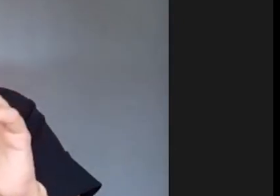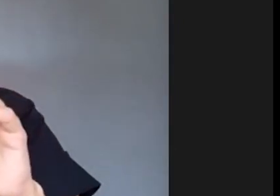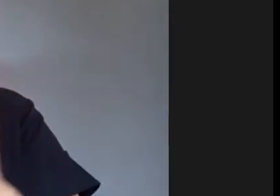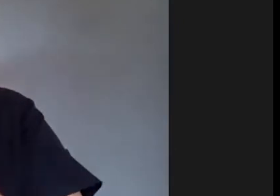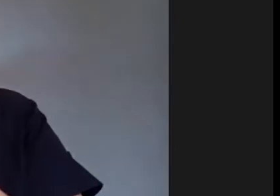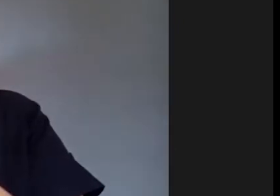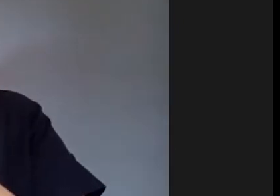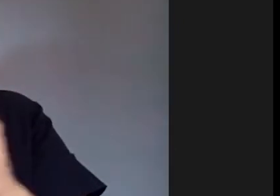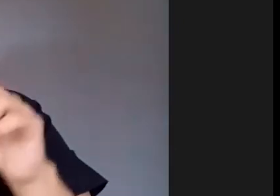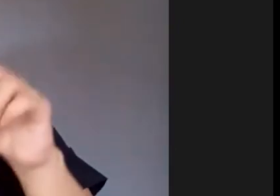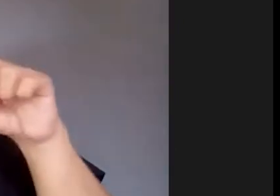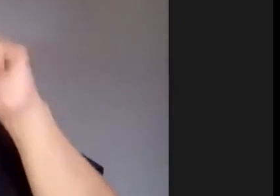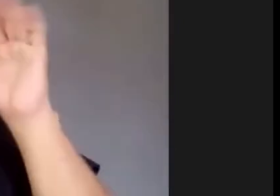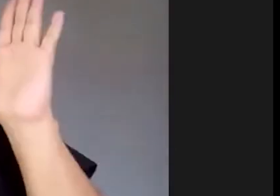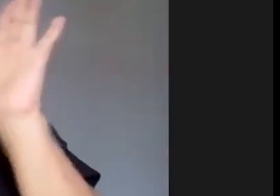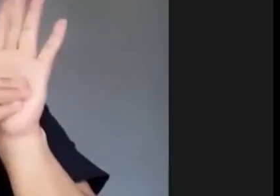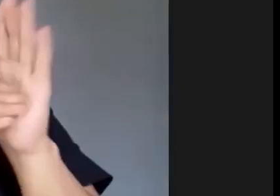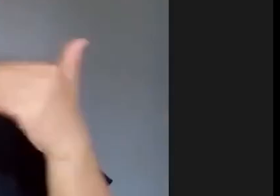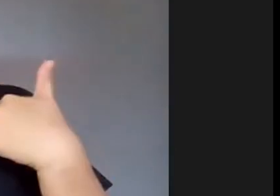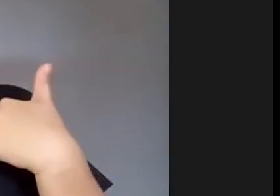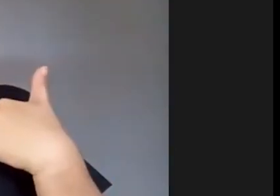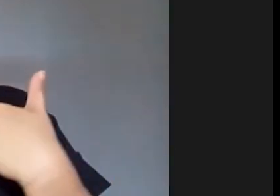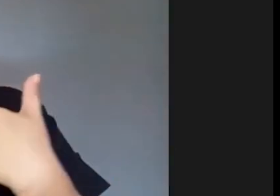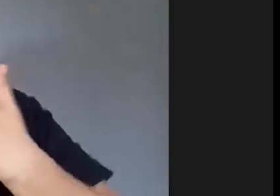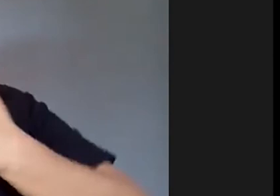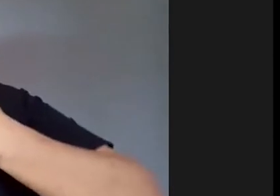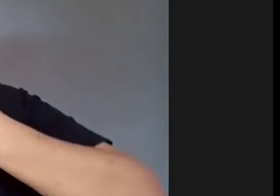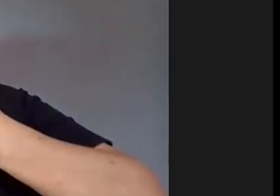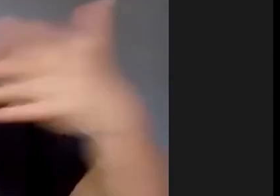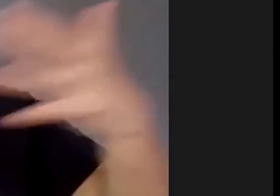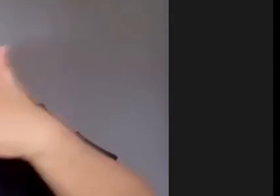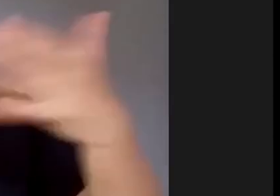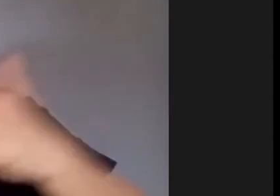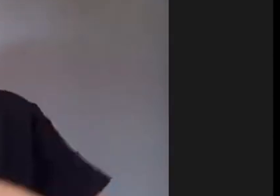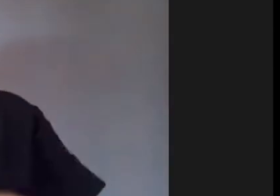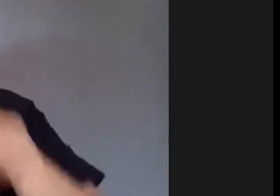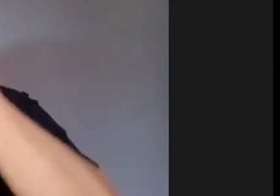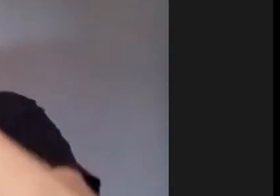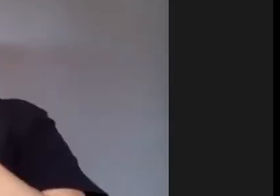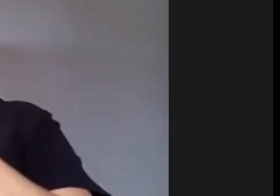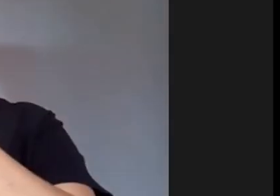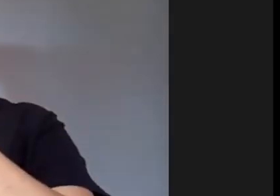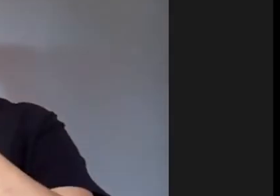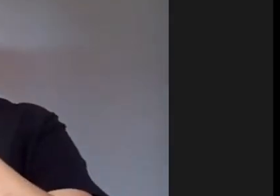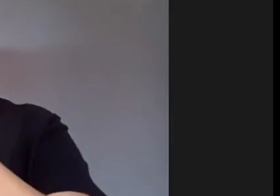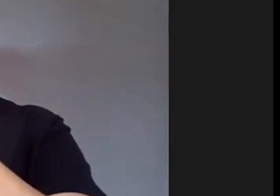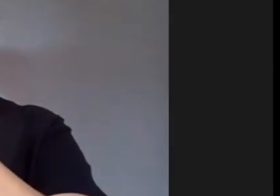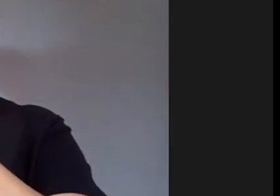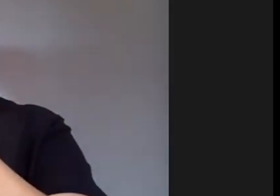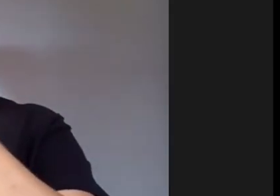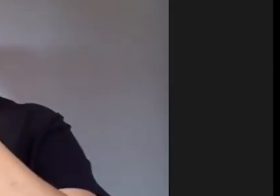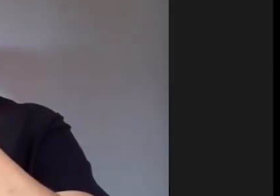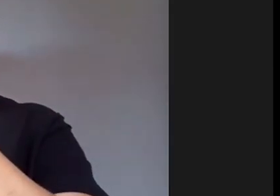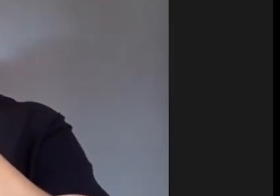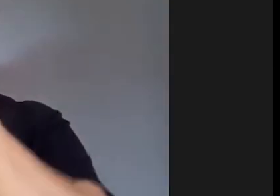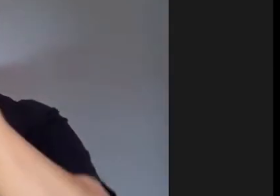the sentence, then whatever you think may be an object is in fact a predicate.